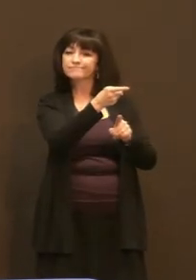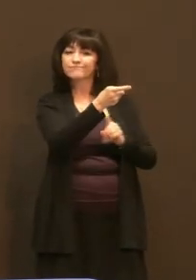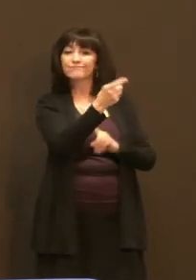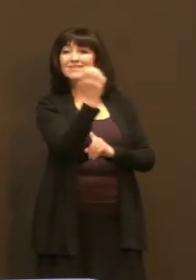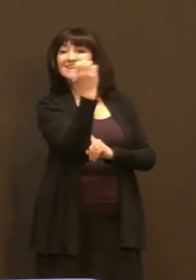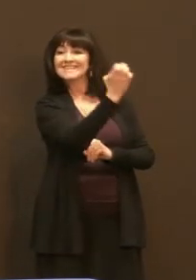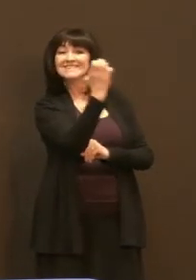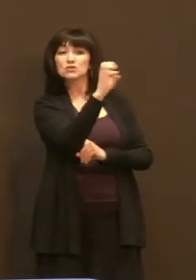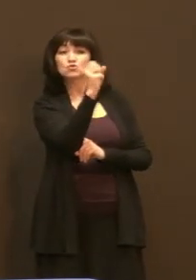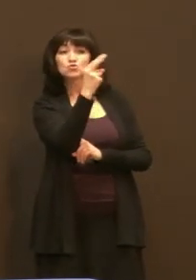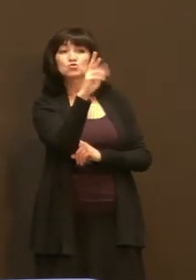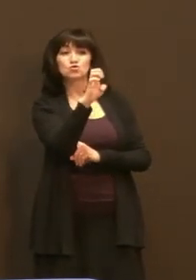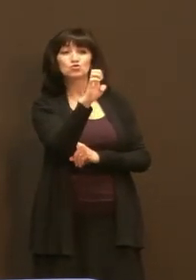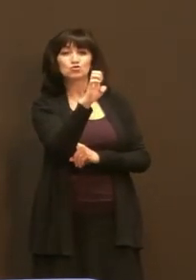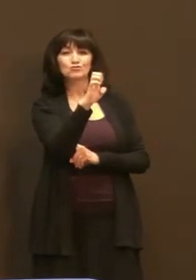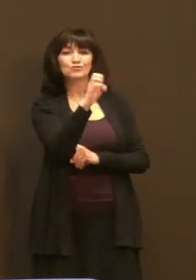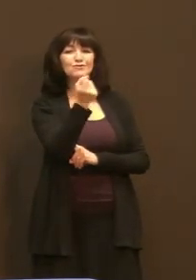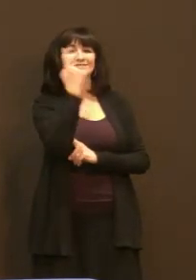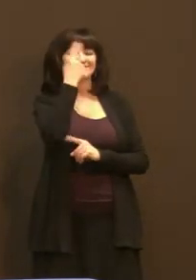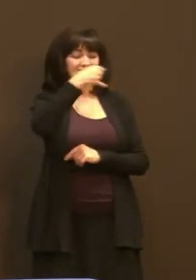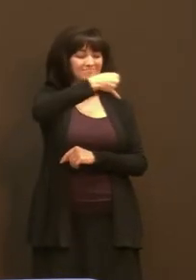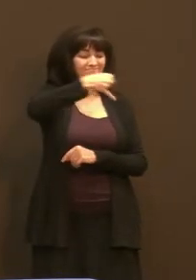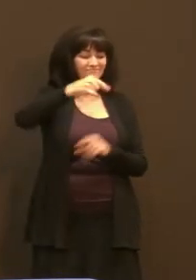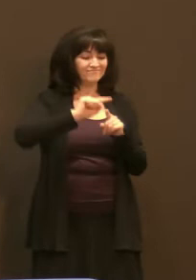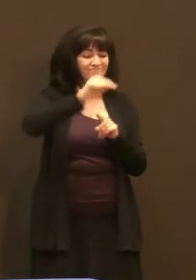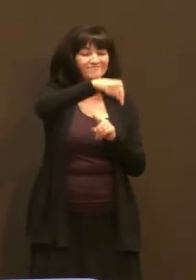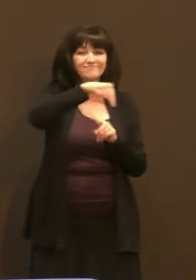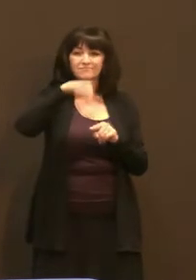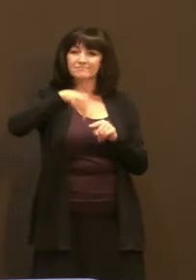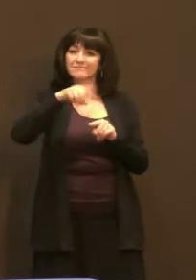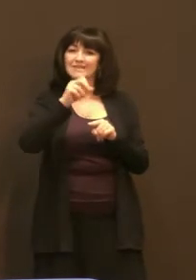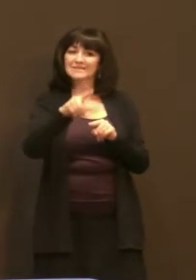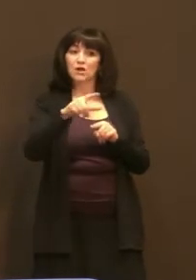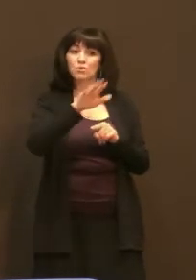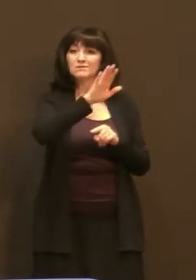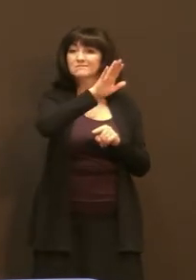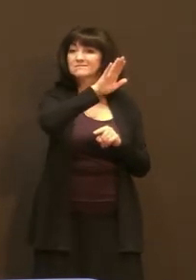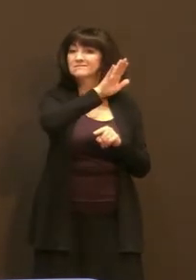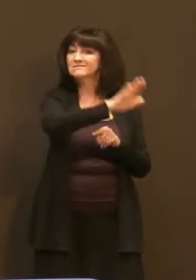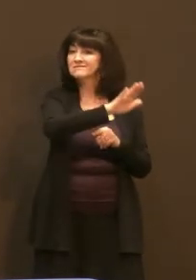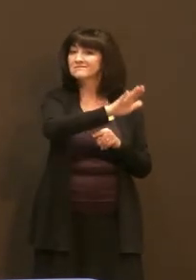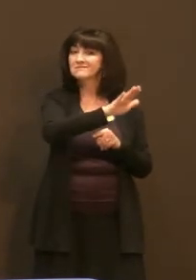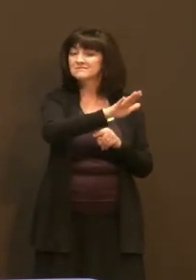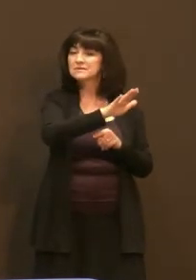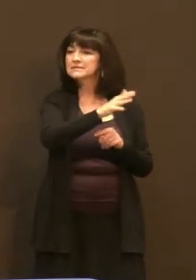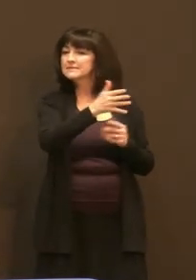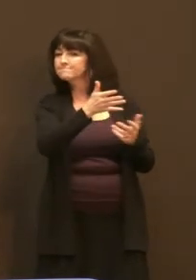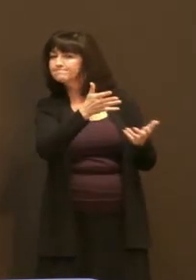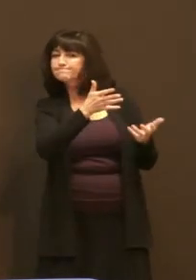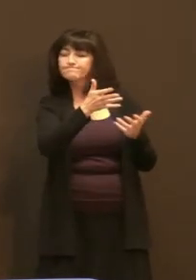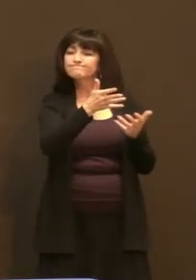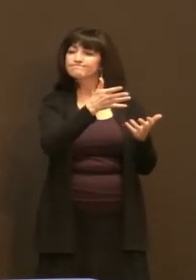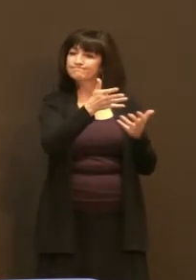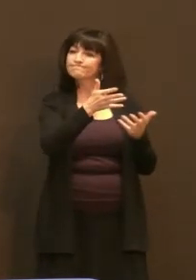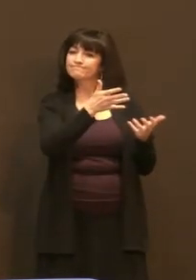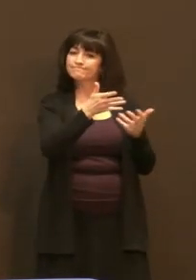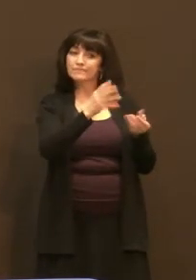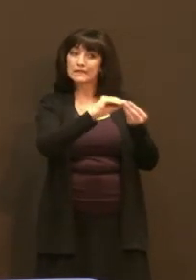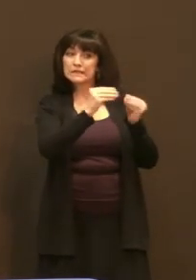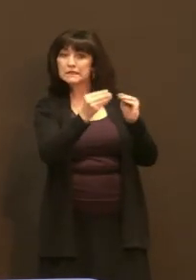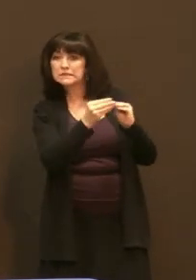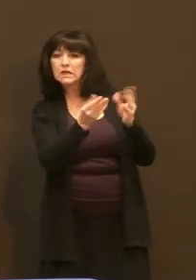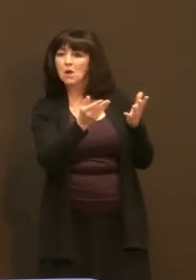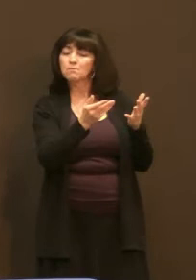to Delaware, the situation there is not as bad as it is on the Eastern Shore. Obviously,